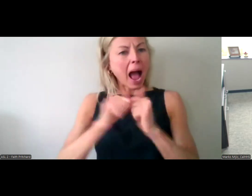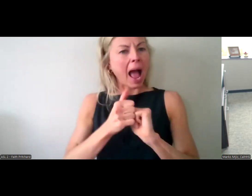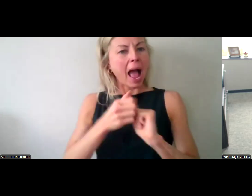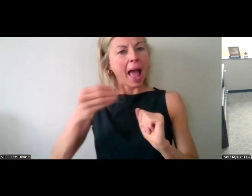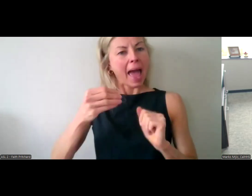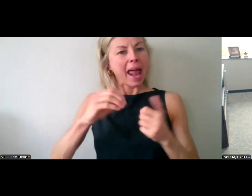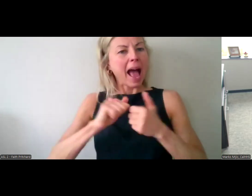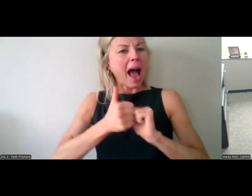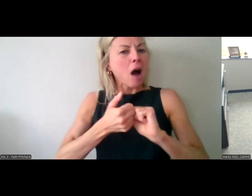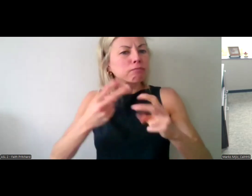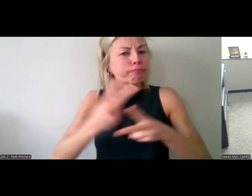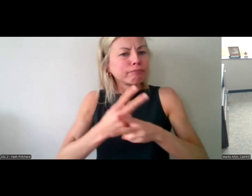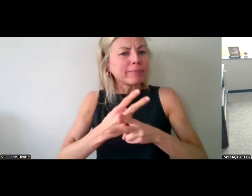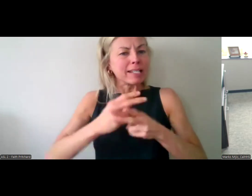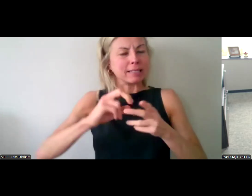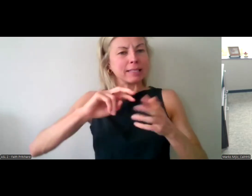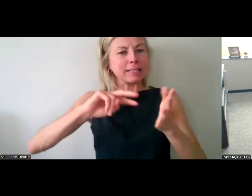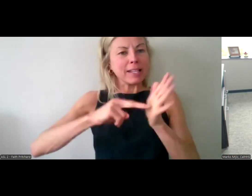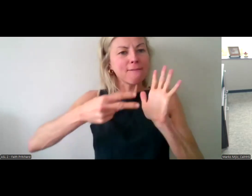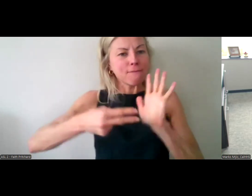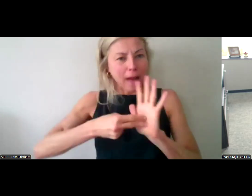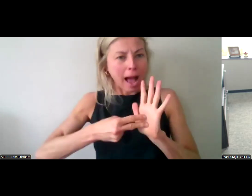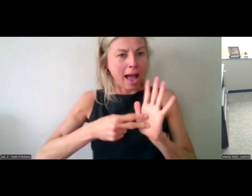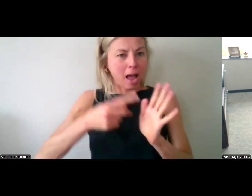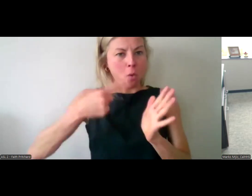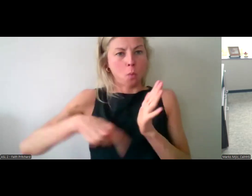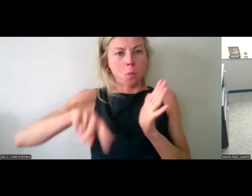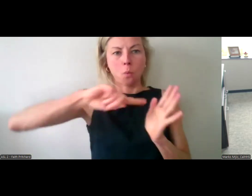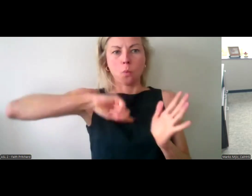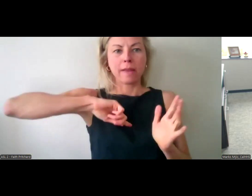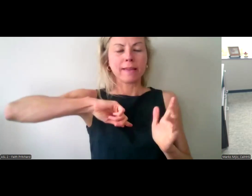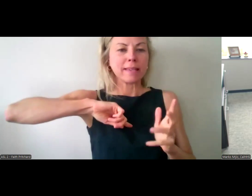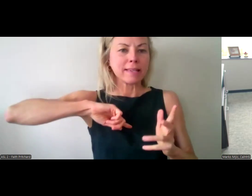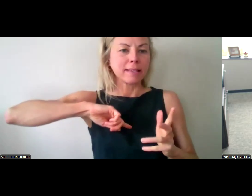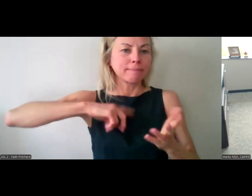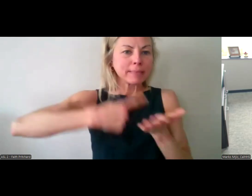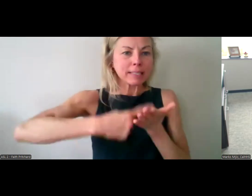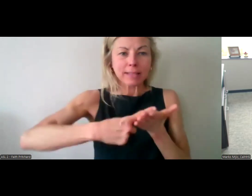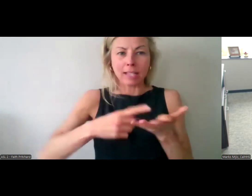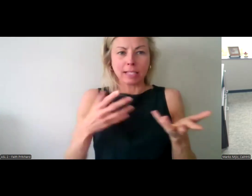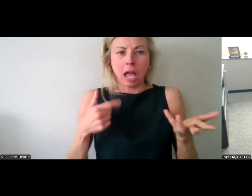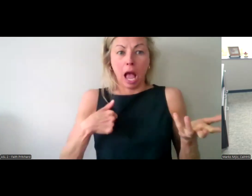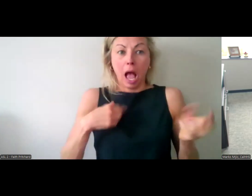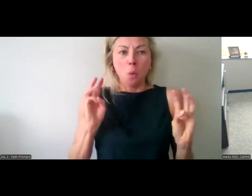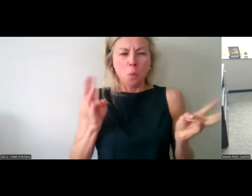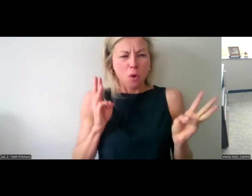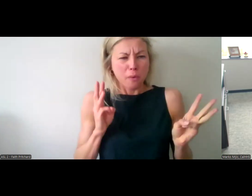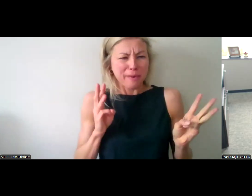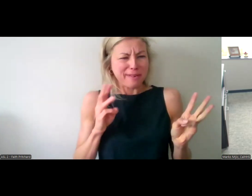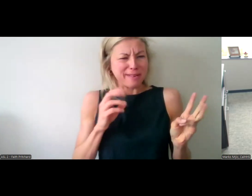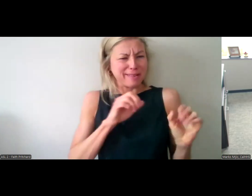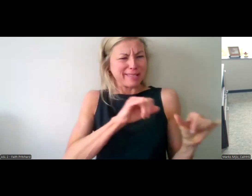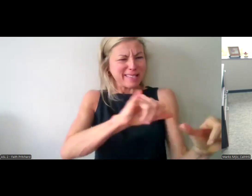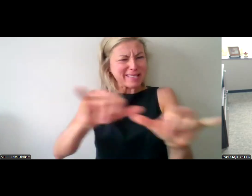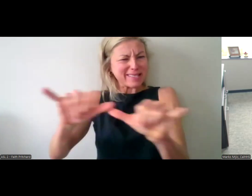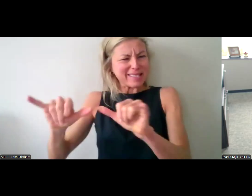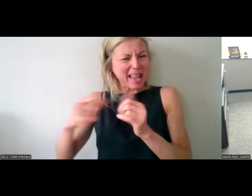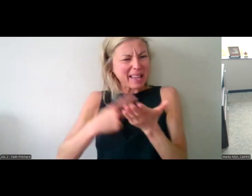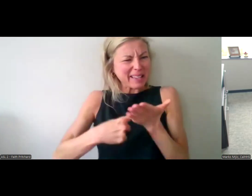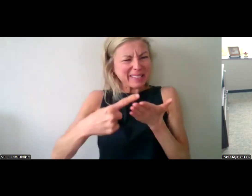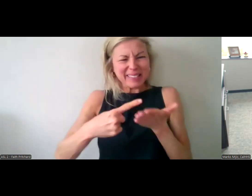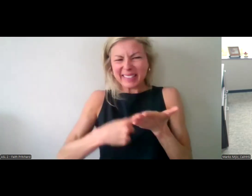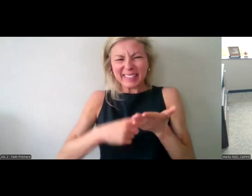ultimately talking about here? Because I am a little bit worried that, like, we're not talking about, like, we're not all talking about the same thing. So